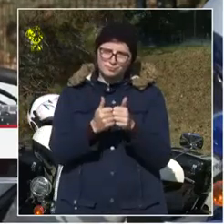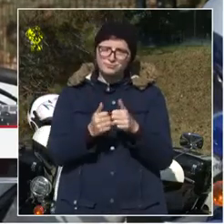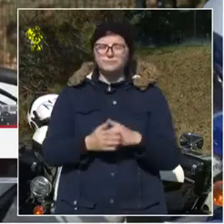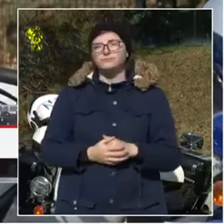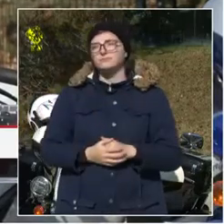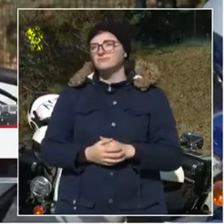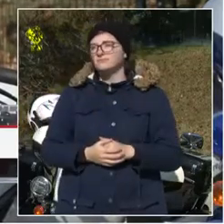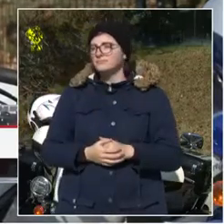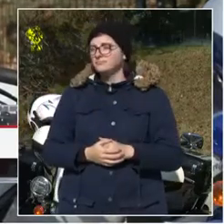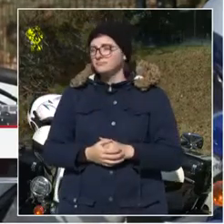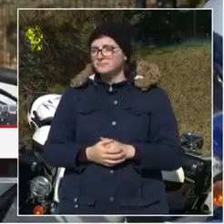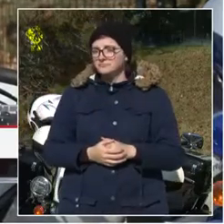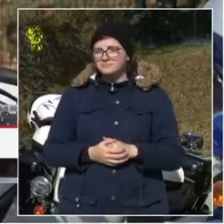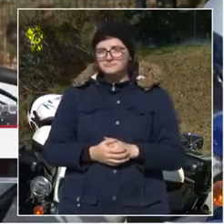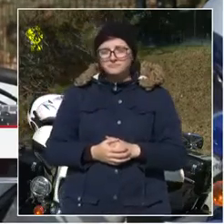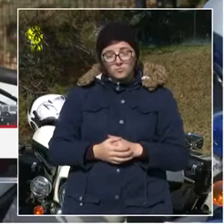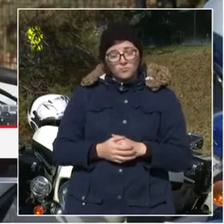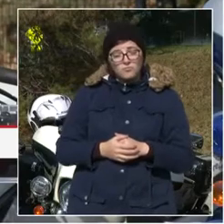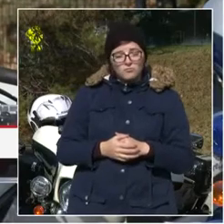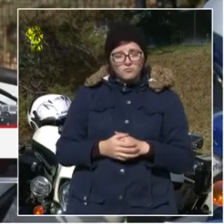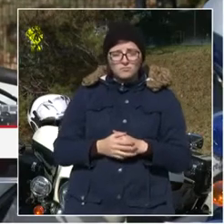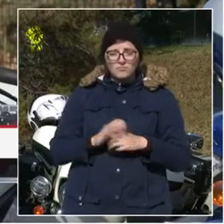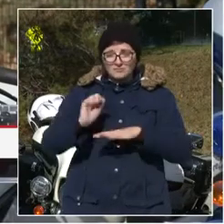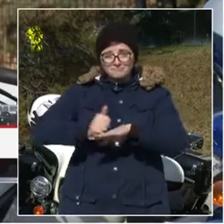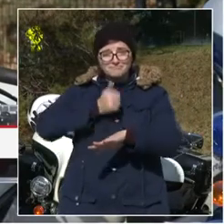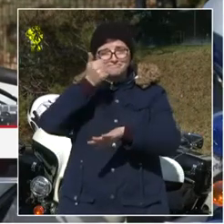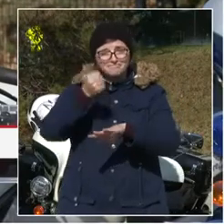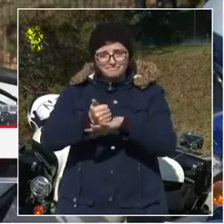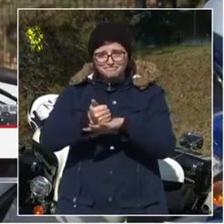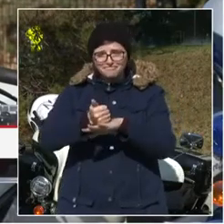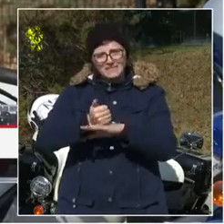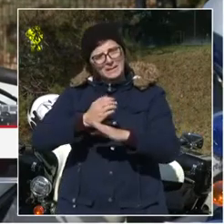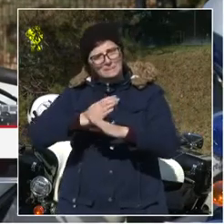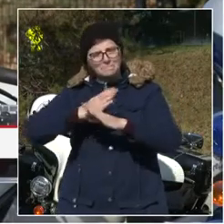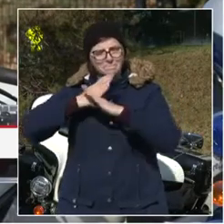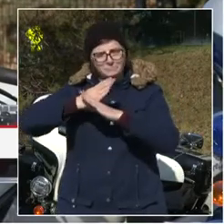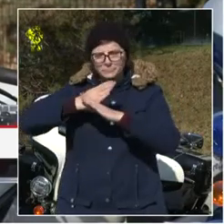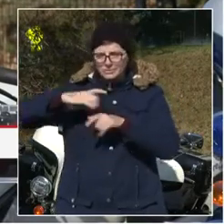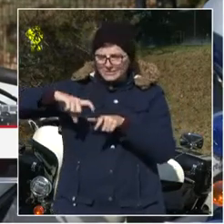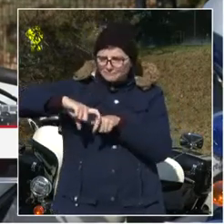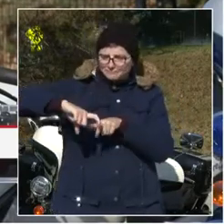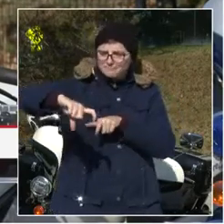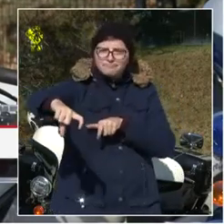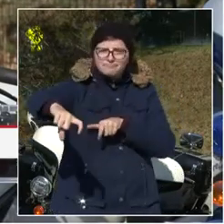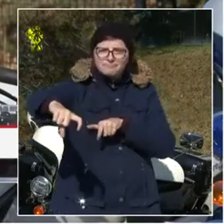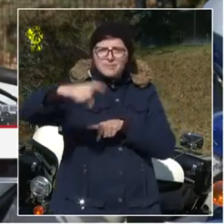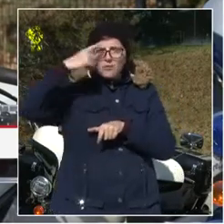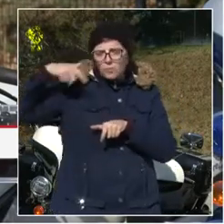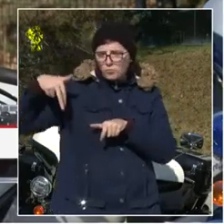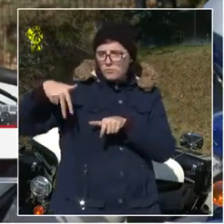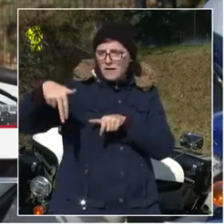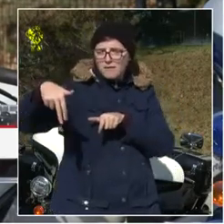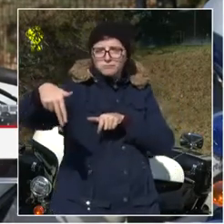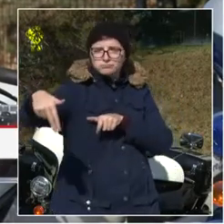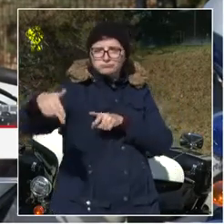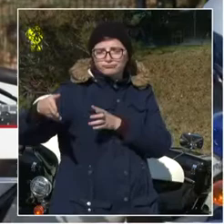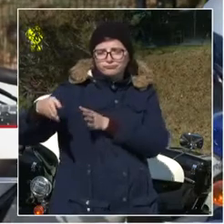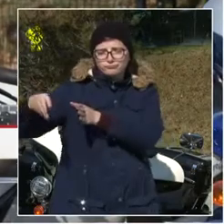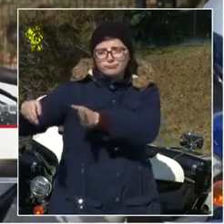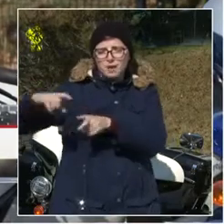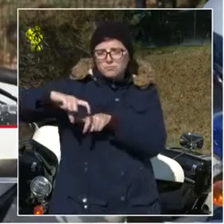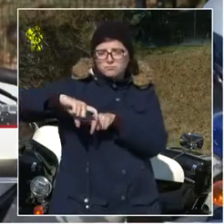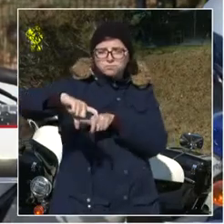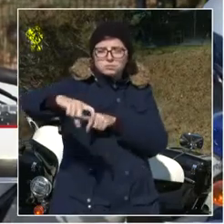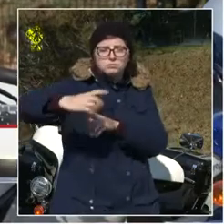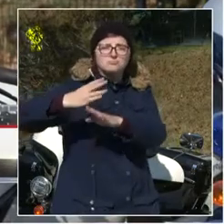also install concrete pedestrian islands, curb extensions, and rectangular rapid flashing beacons to make it safer for pedestrians